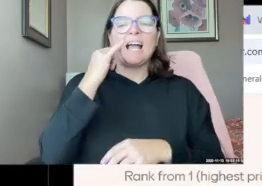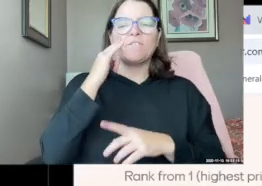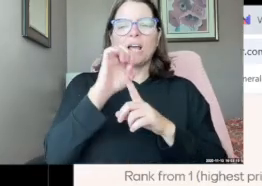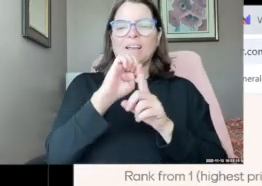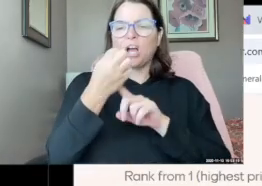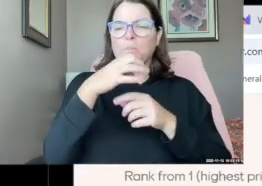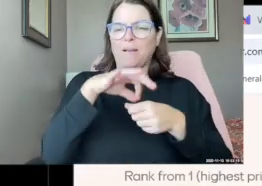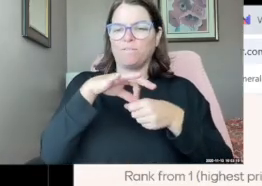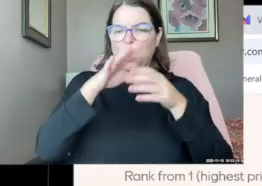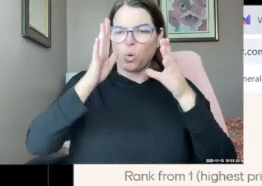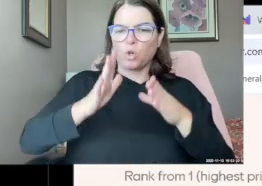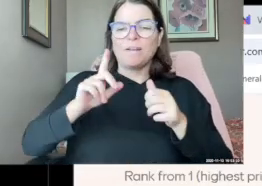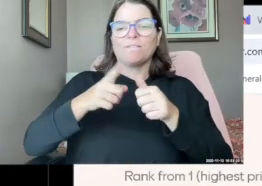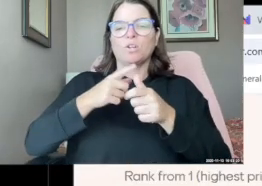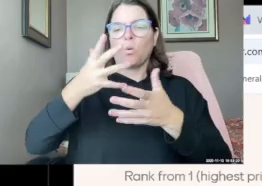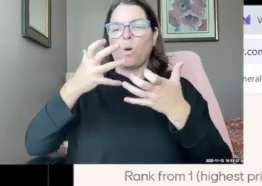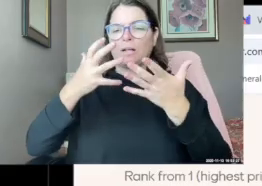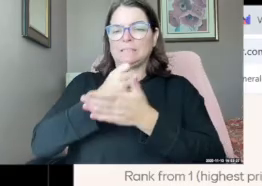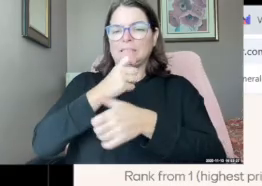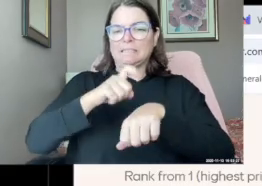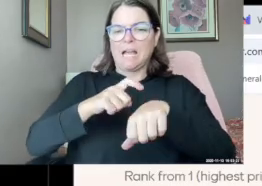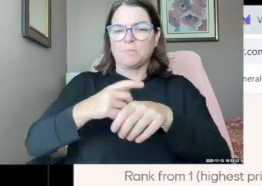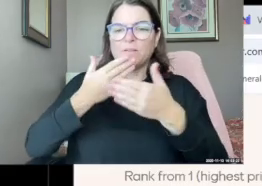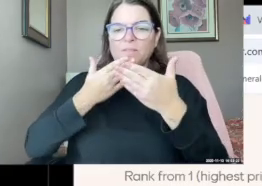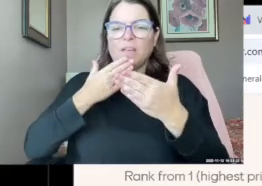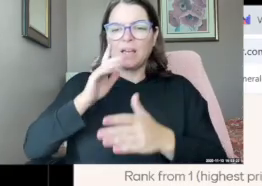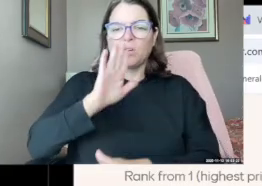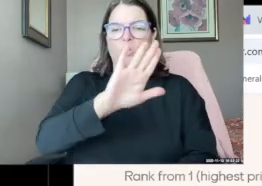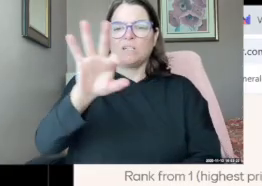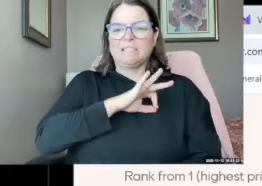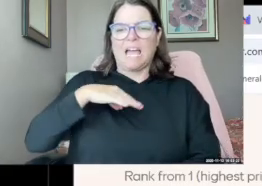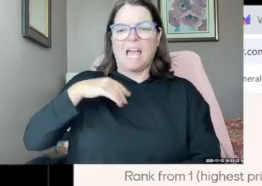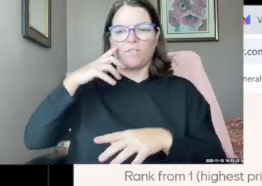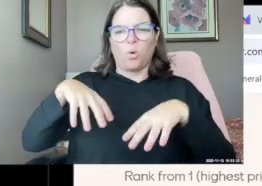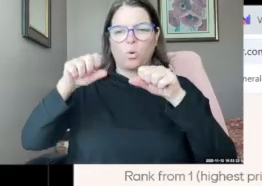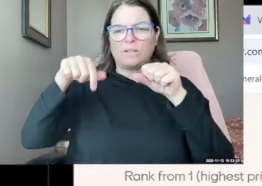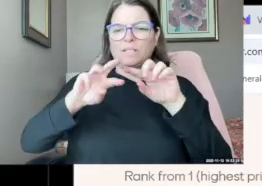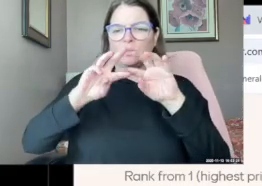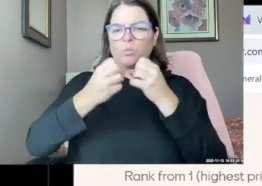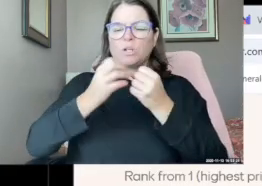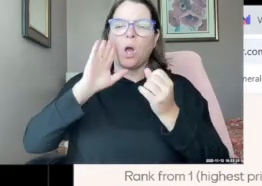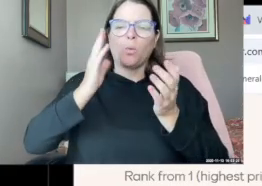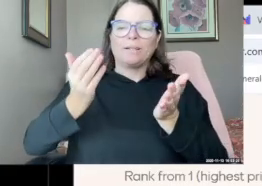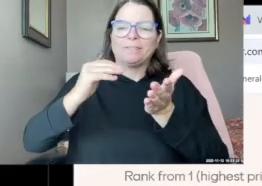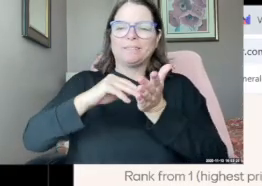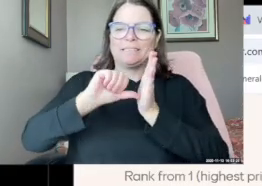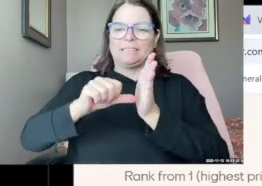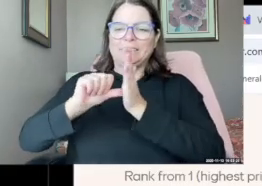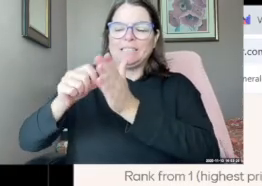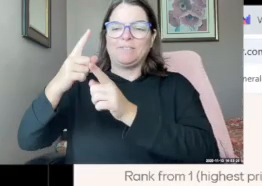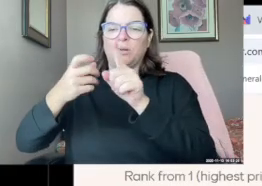Hi, good morning. Rashina Mohabir, California Environmental Voters. I first want to take the time to thank staff for this